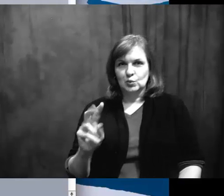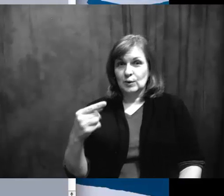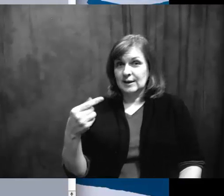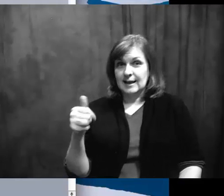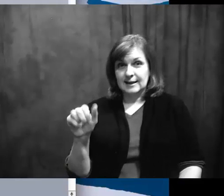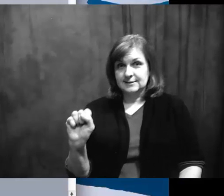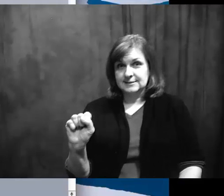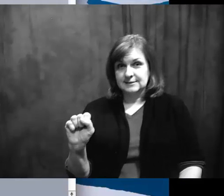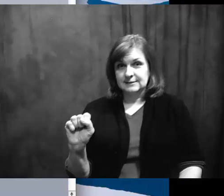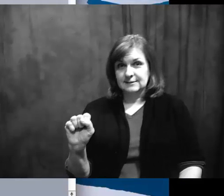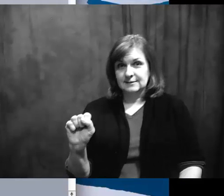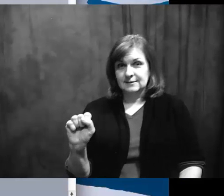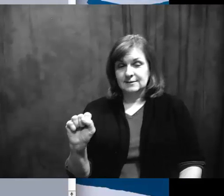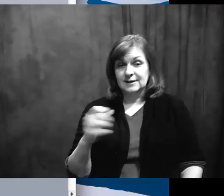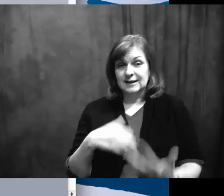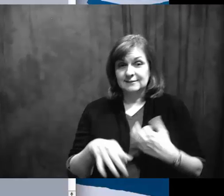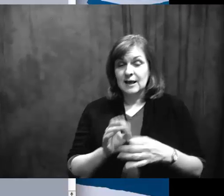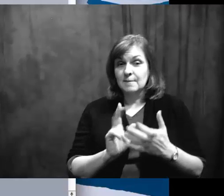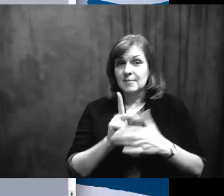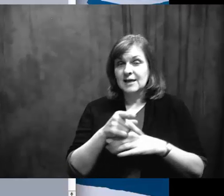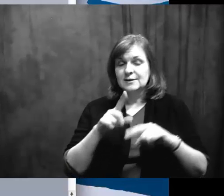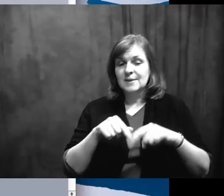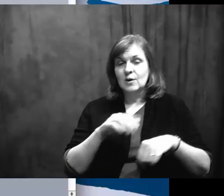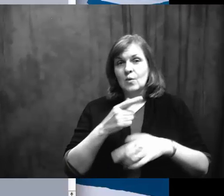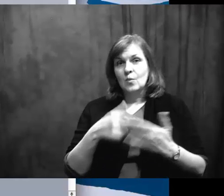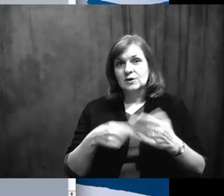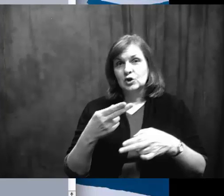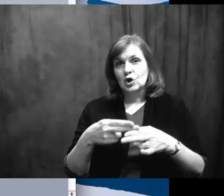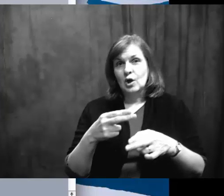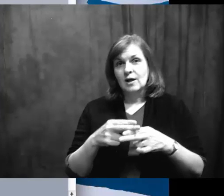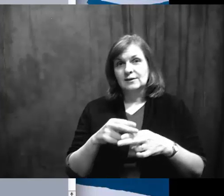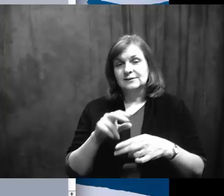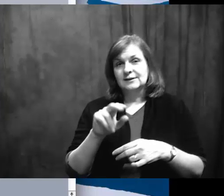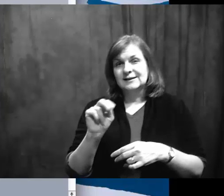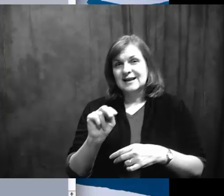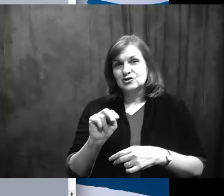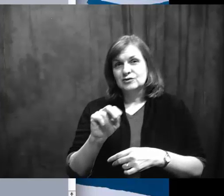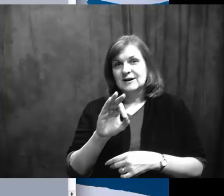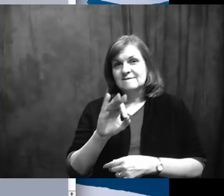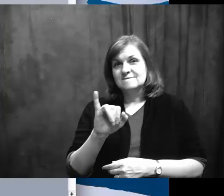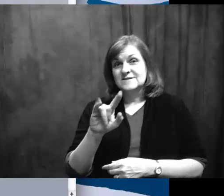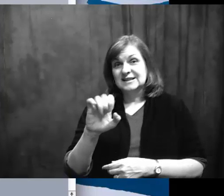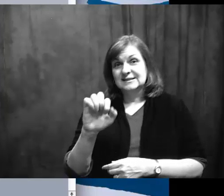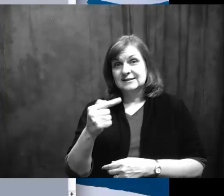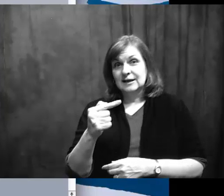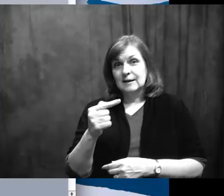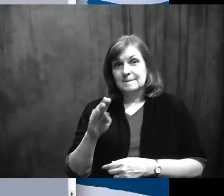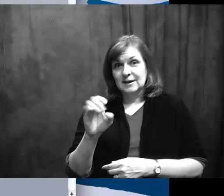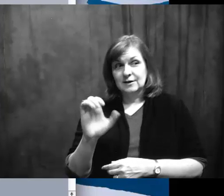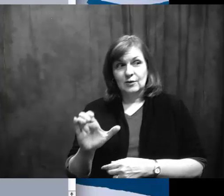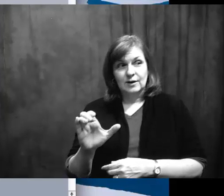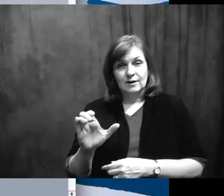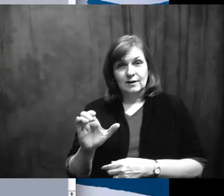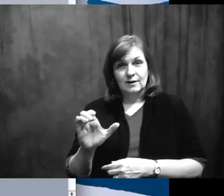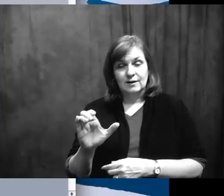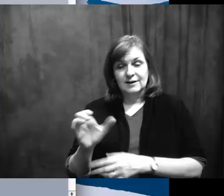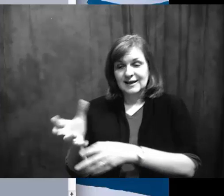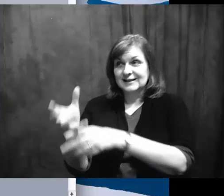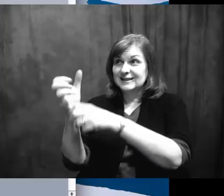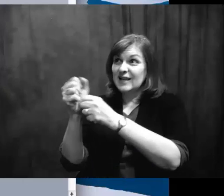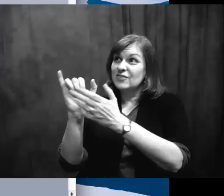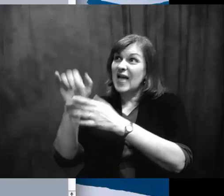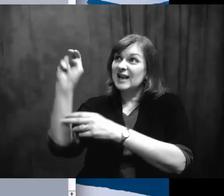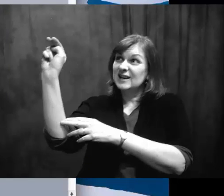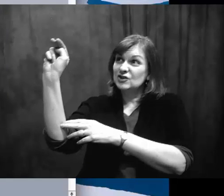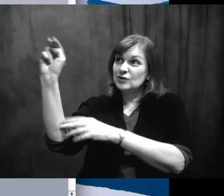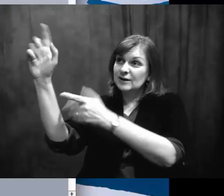N2 gas. So they are very dependent on what we call nitrogen-fixing bacteria to help them convert